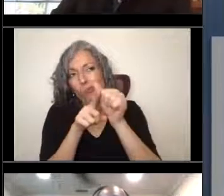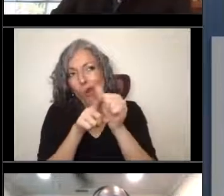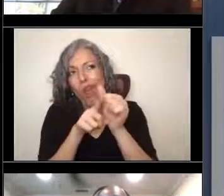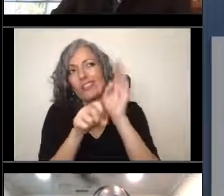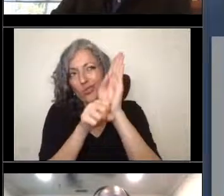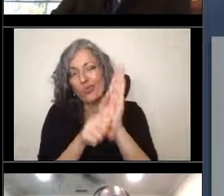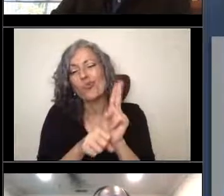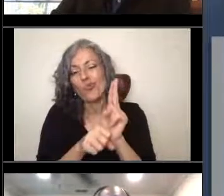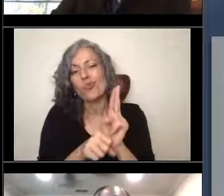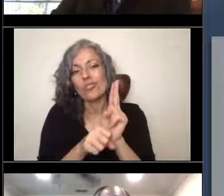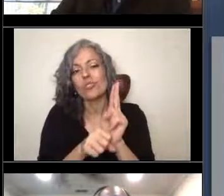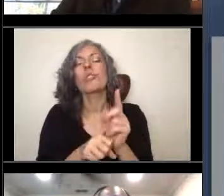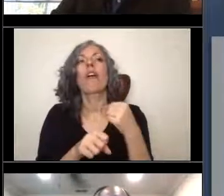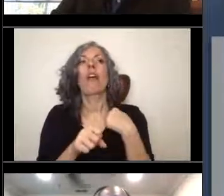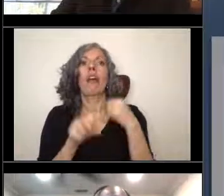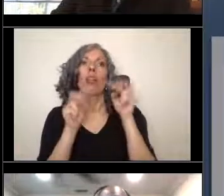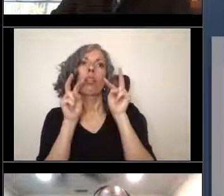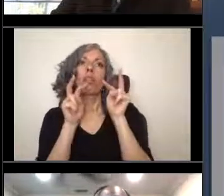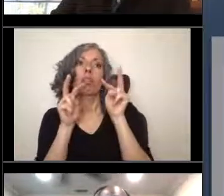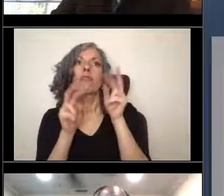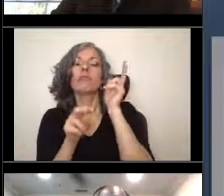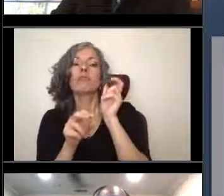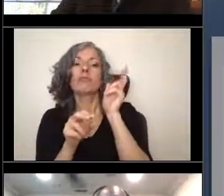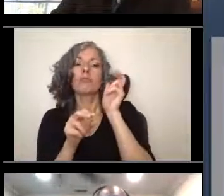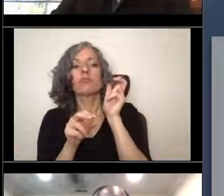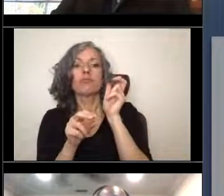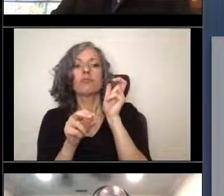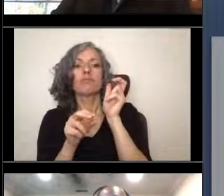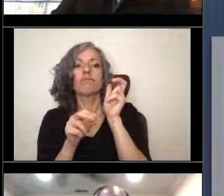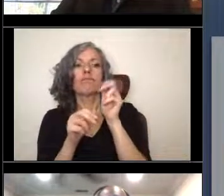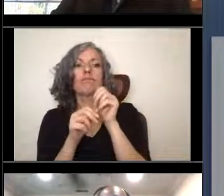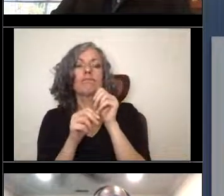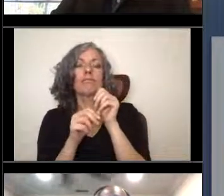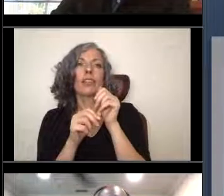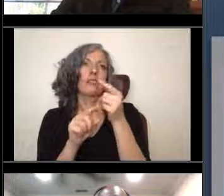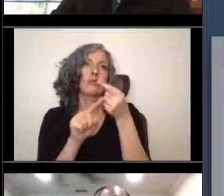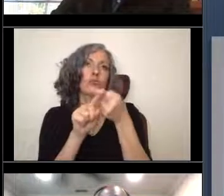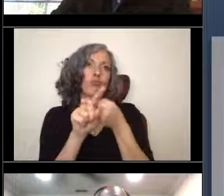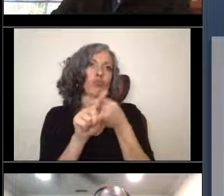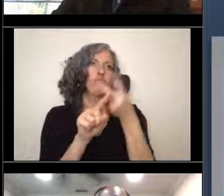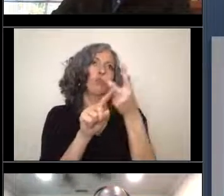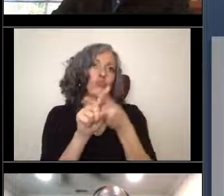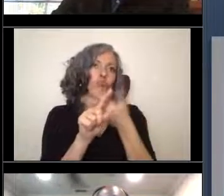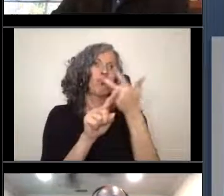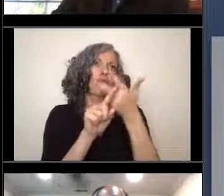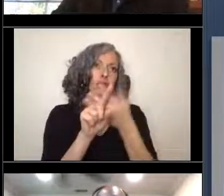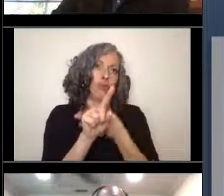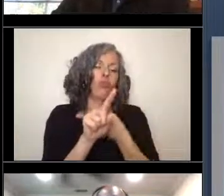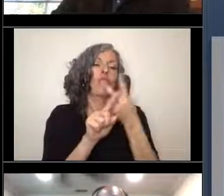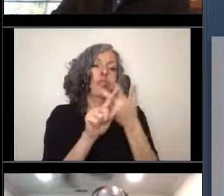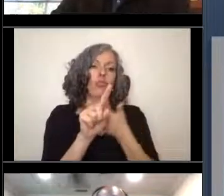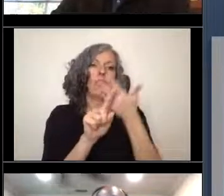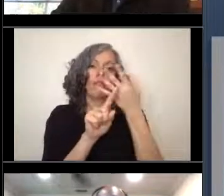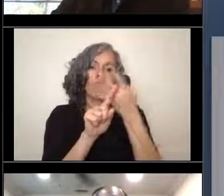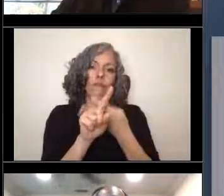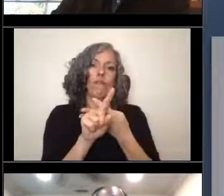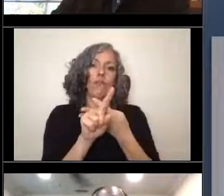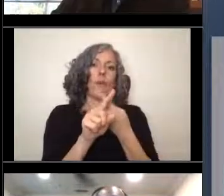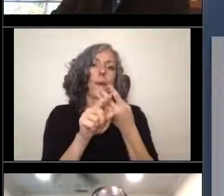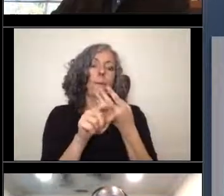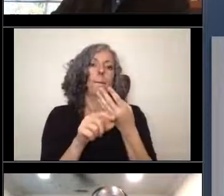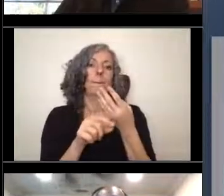to hearing, in the coming months, more about how FAA and the